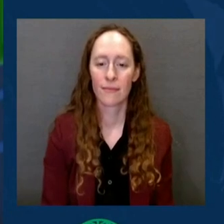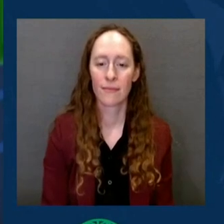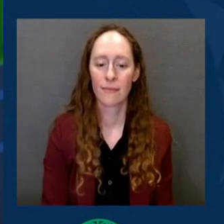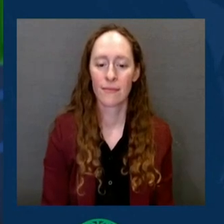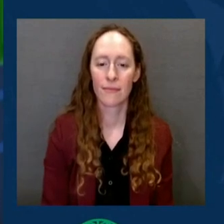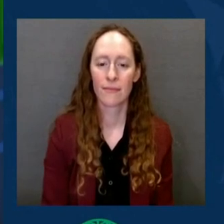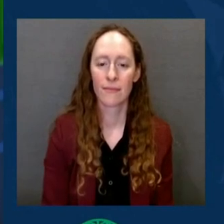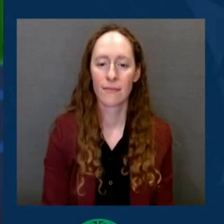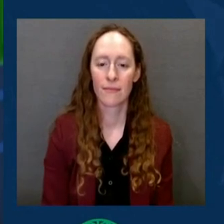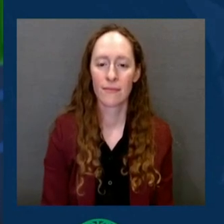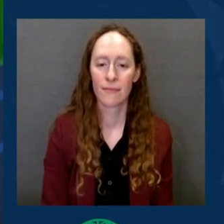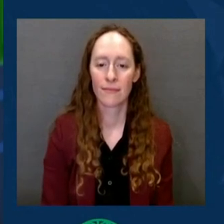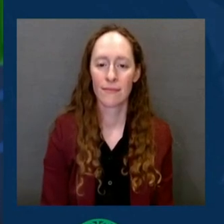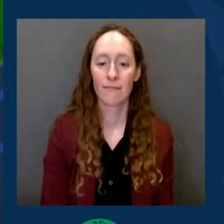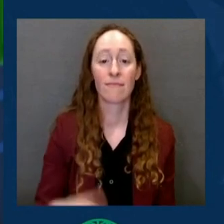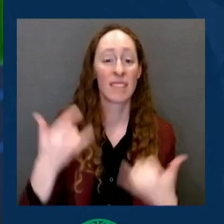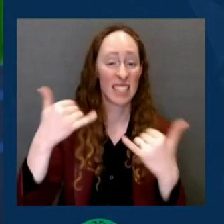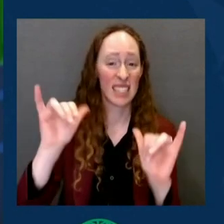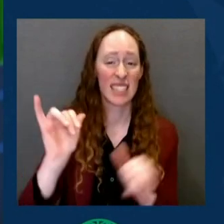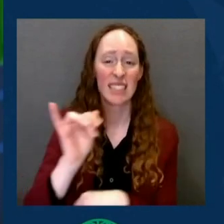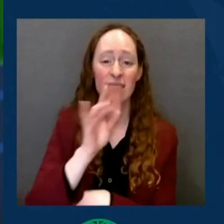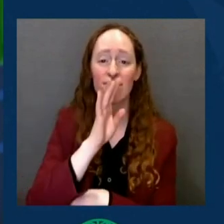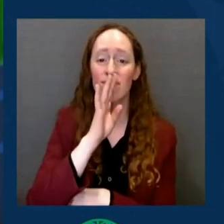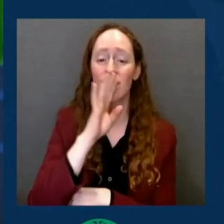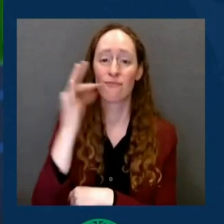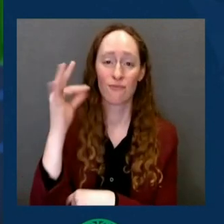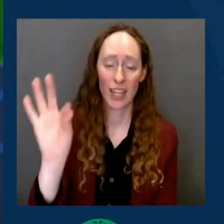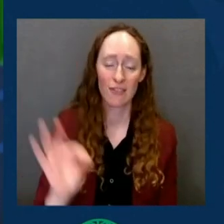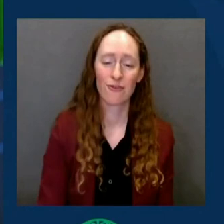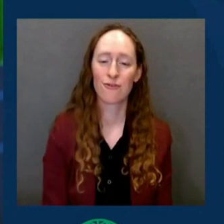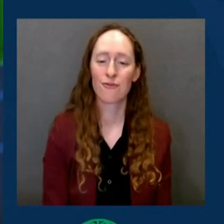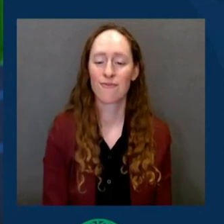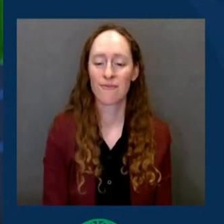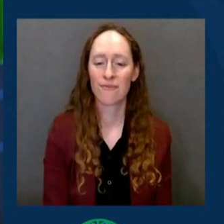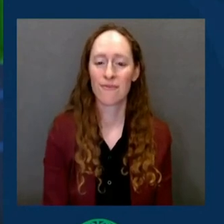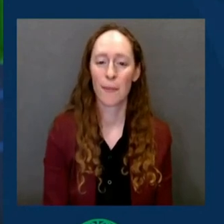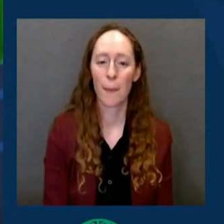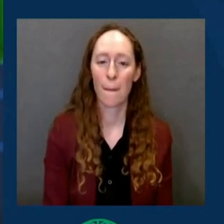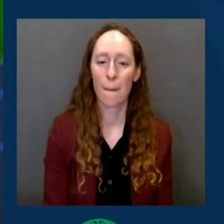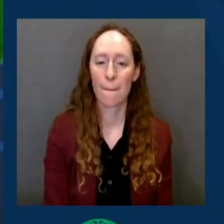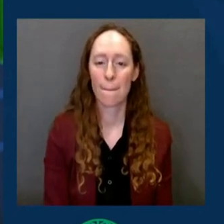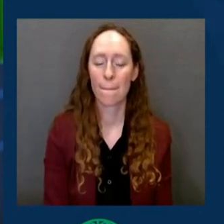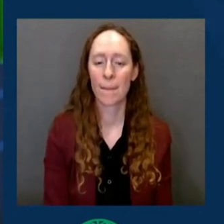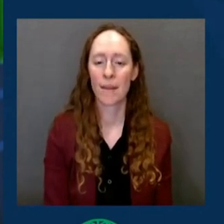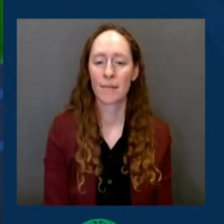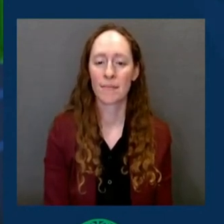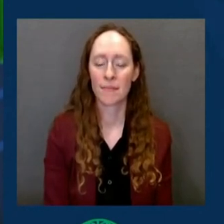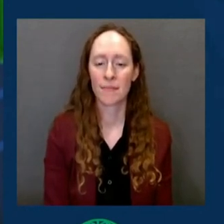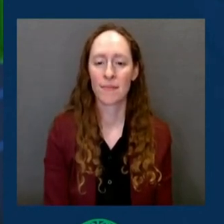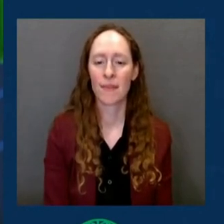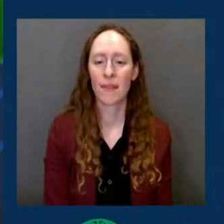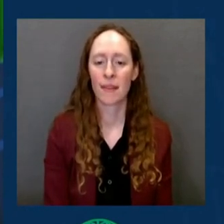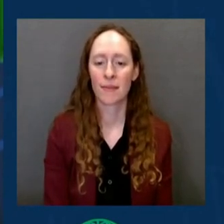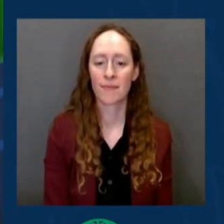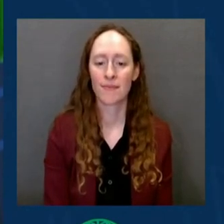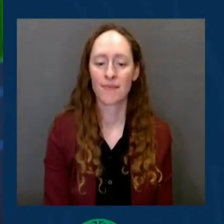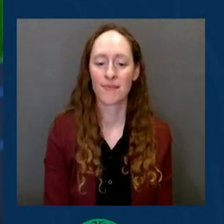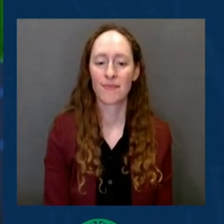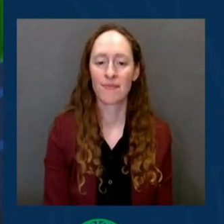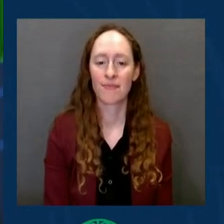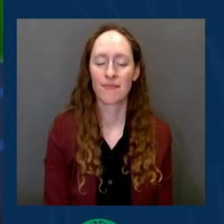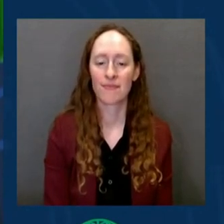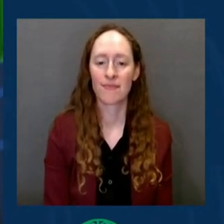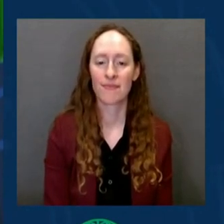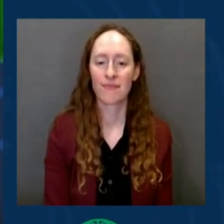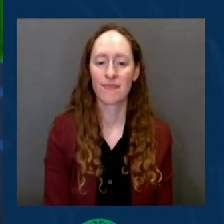efforts considérables and the considerable time and effort that your administration has committed